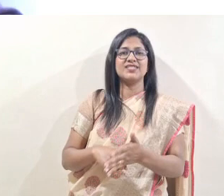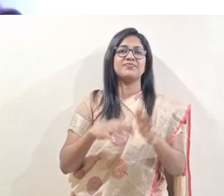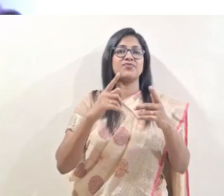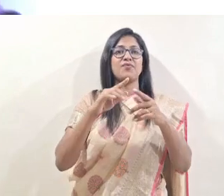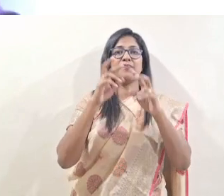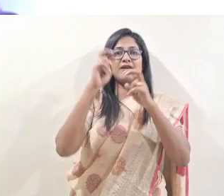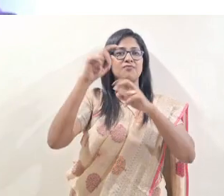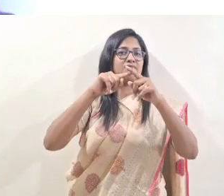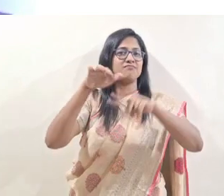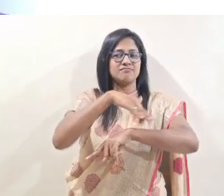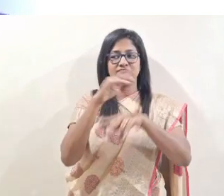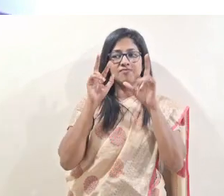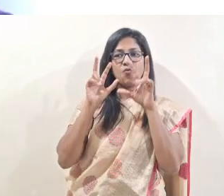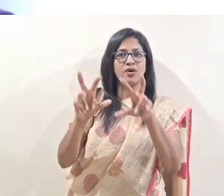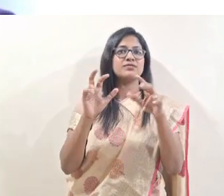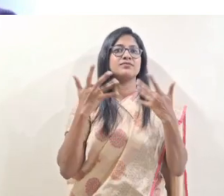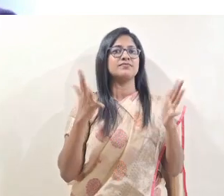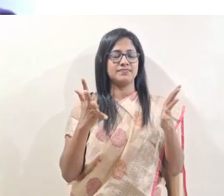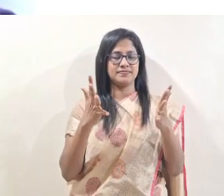of now.